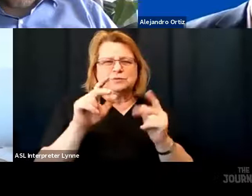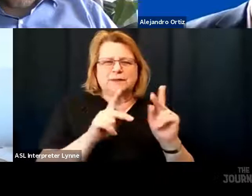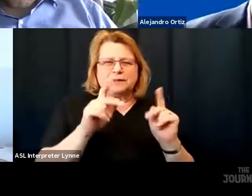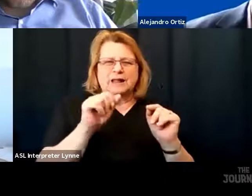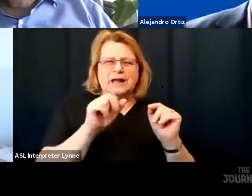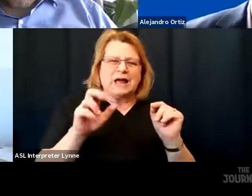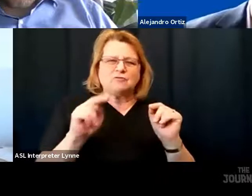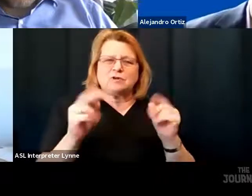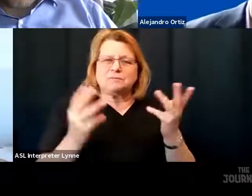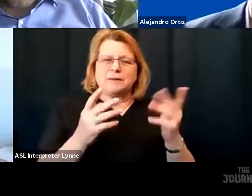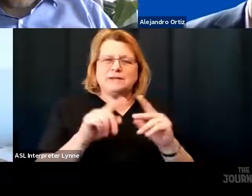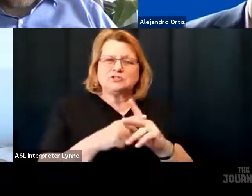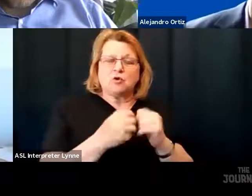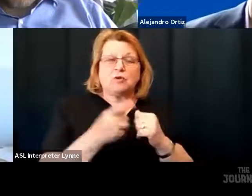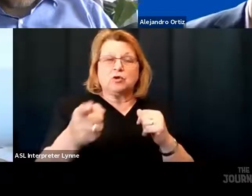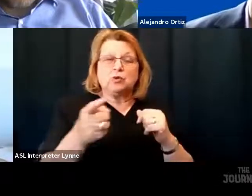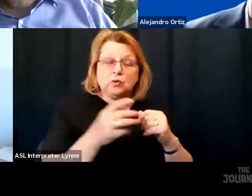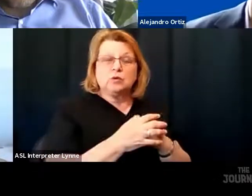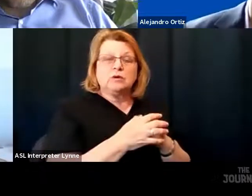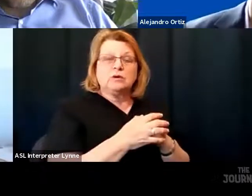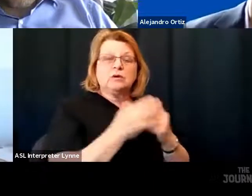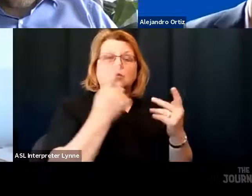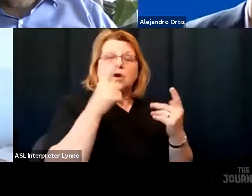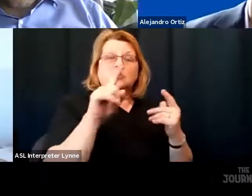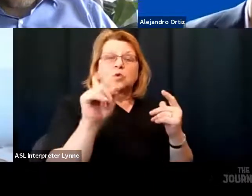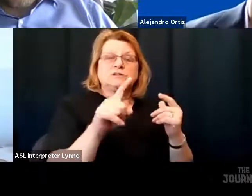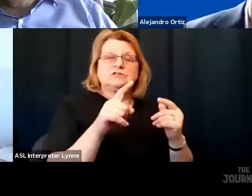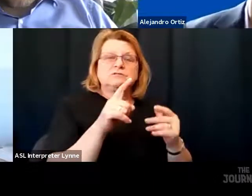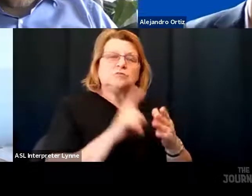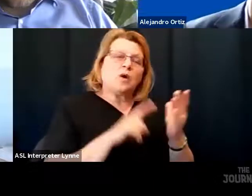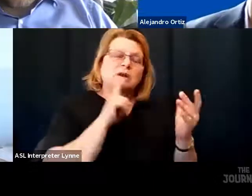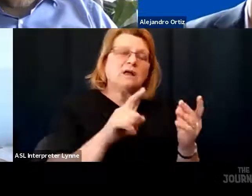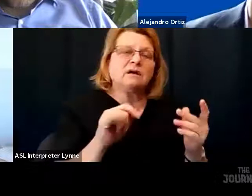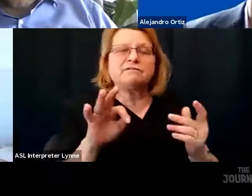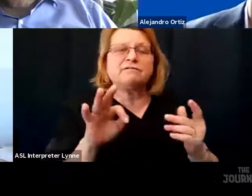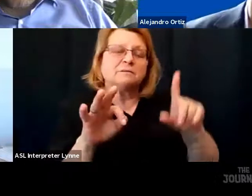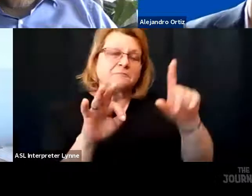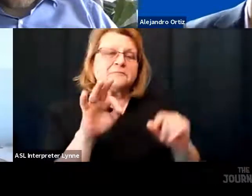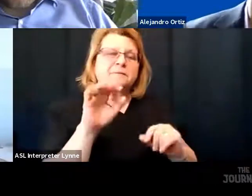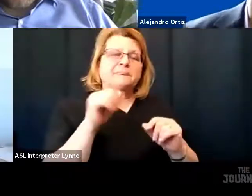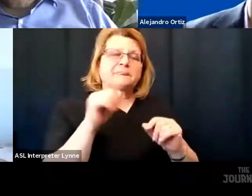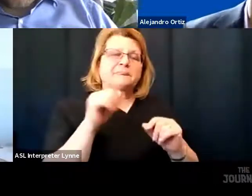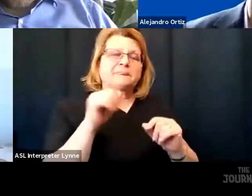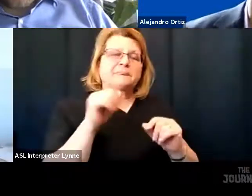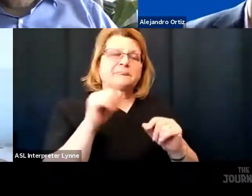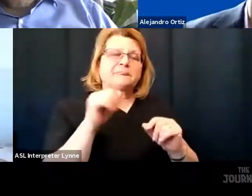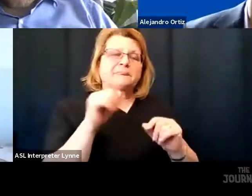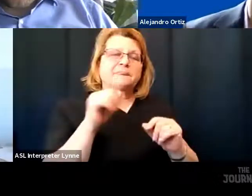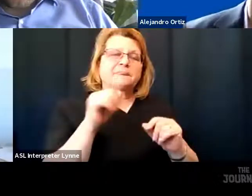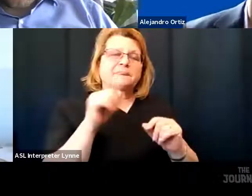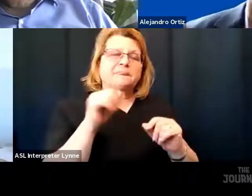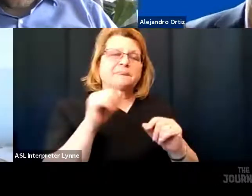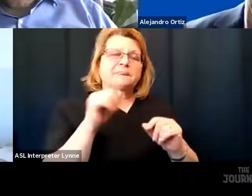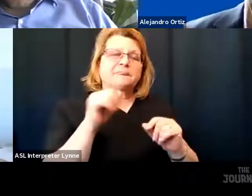you know, one question was, what if there's an apartment that, you know, costs more than what the voucher